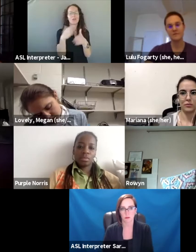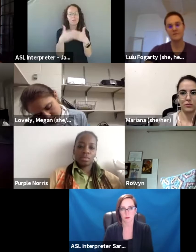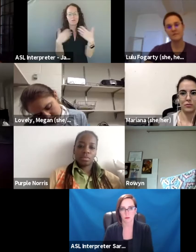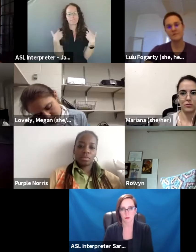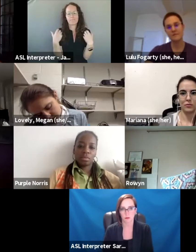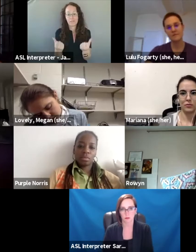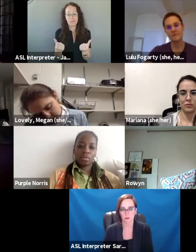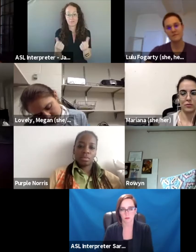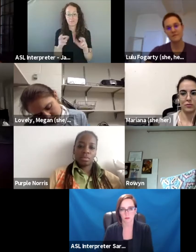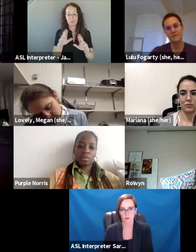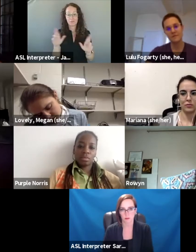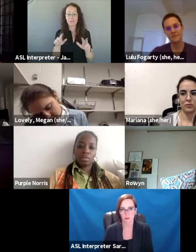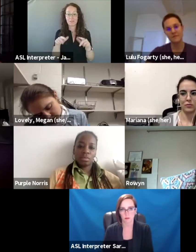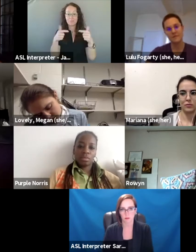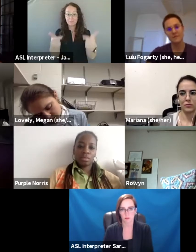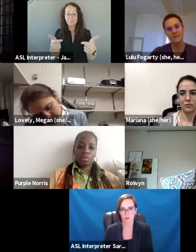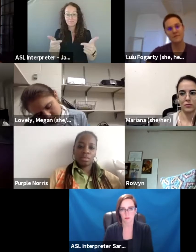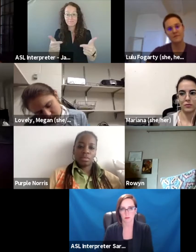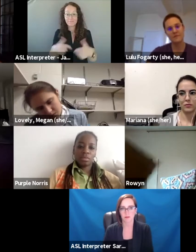The gateways of grief,